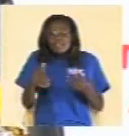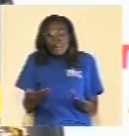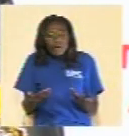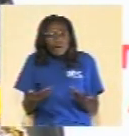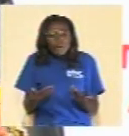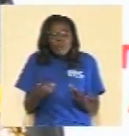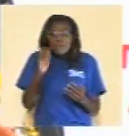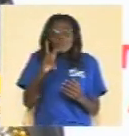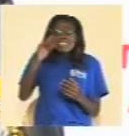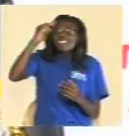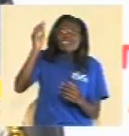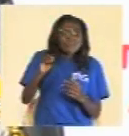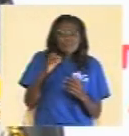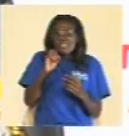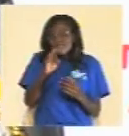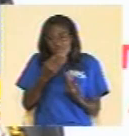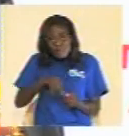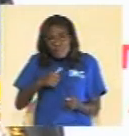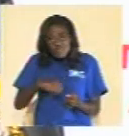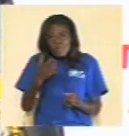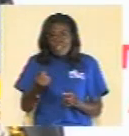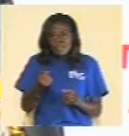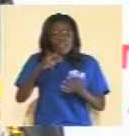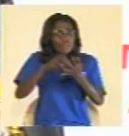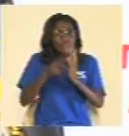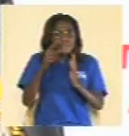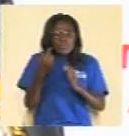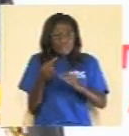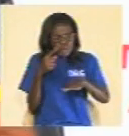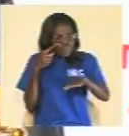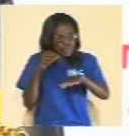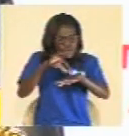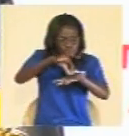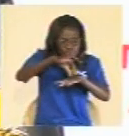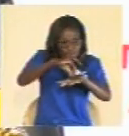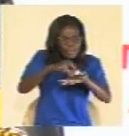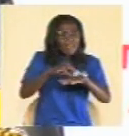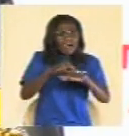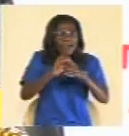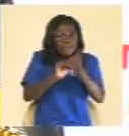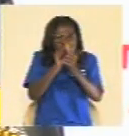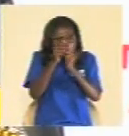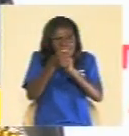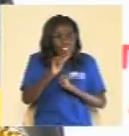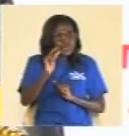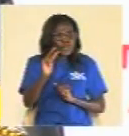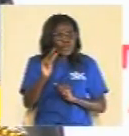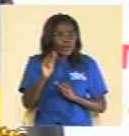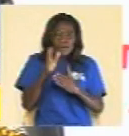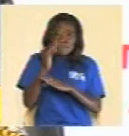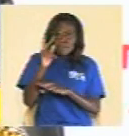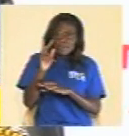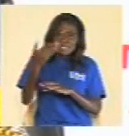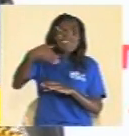even notice anything except a very small skin change that will explain and go into details